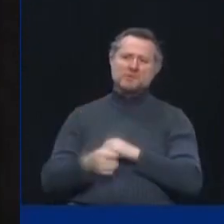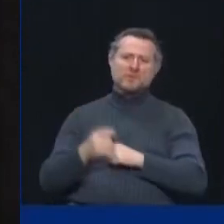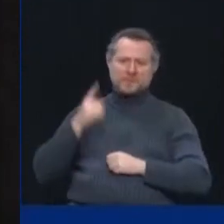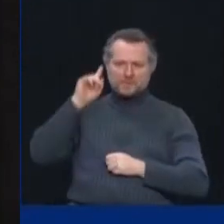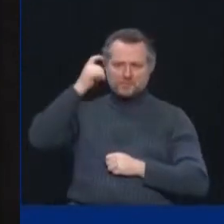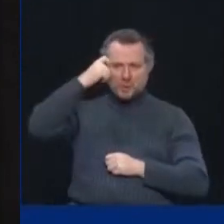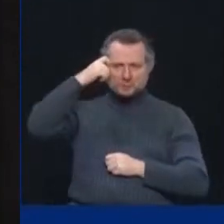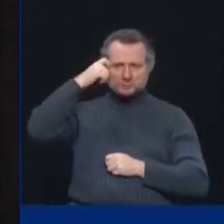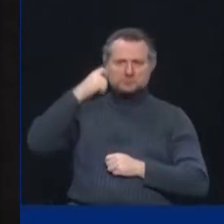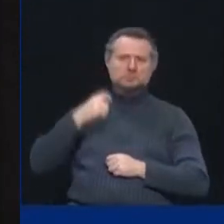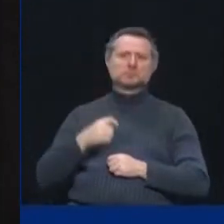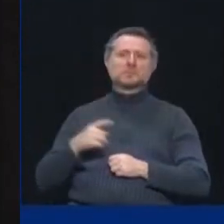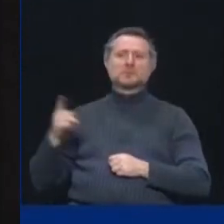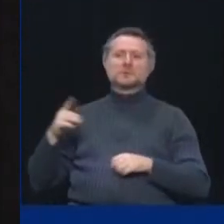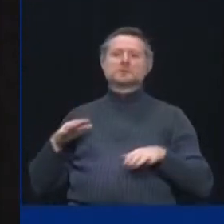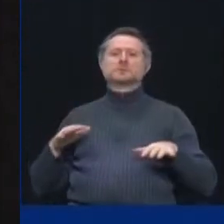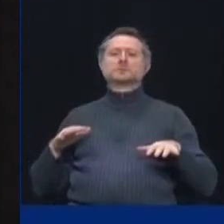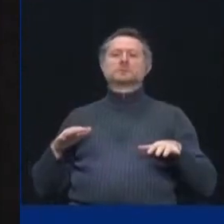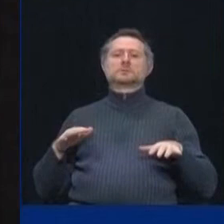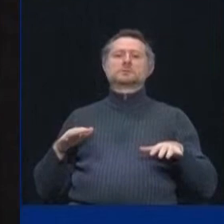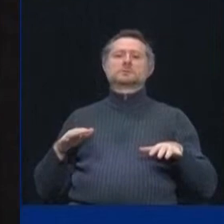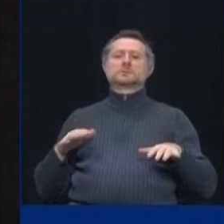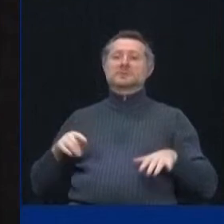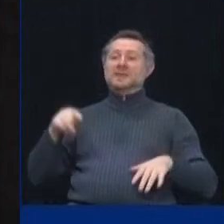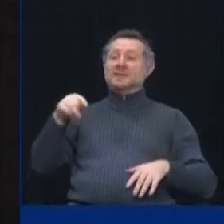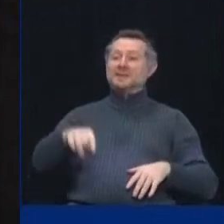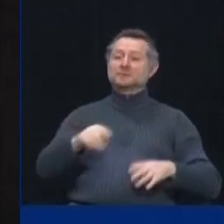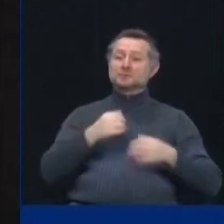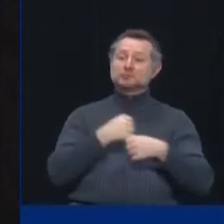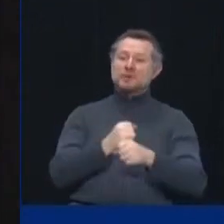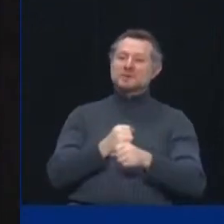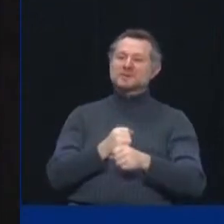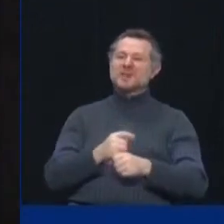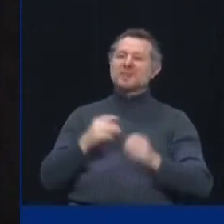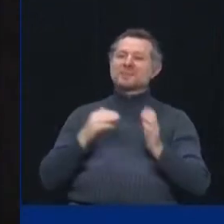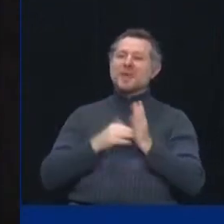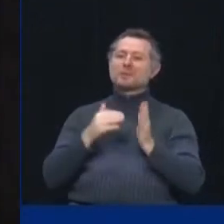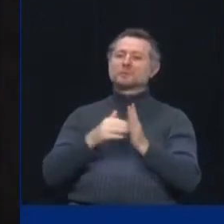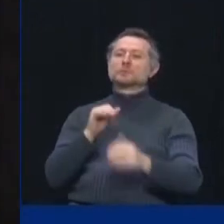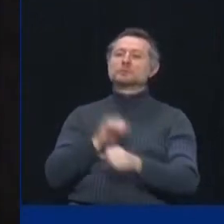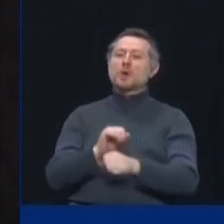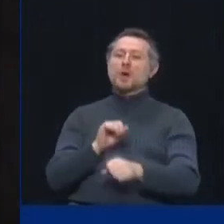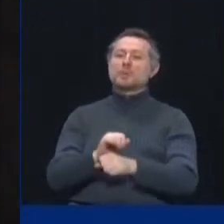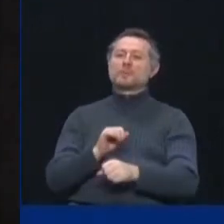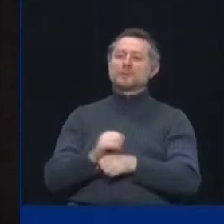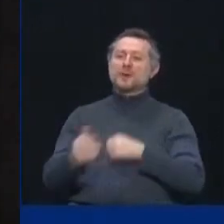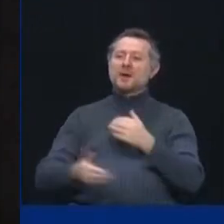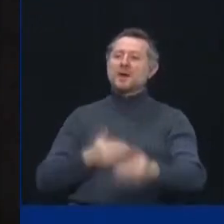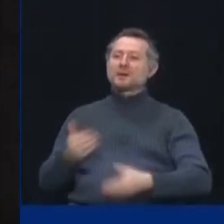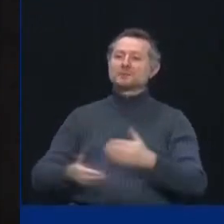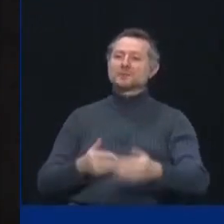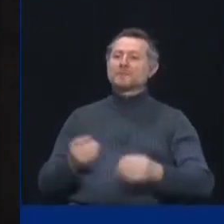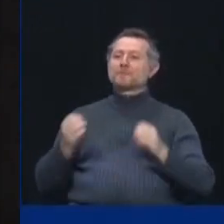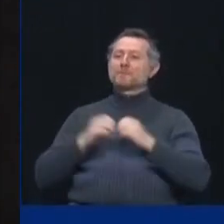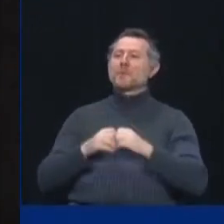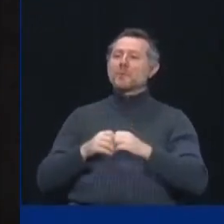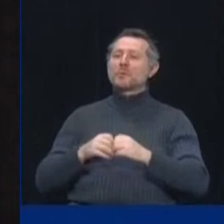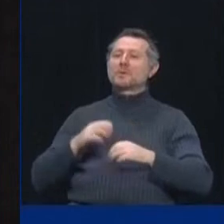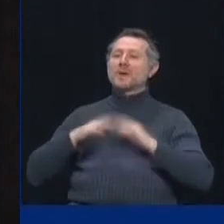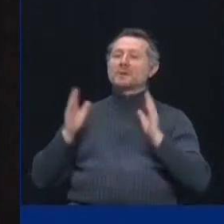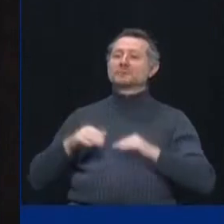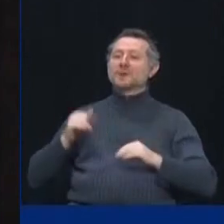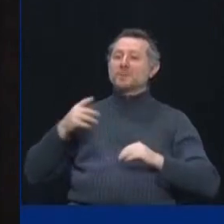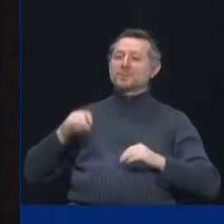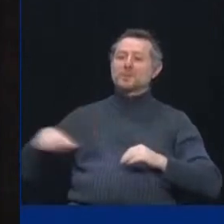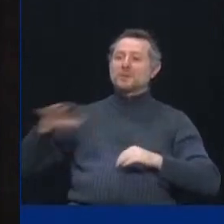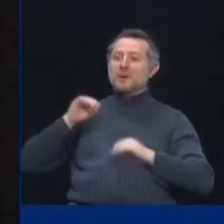will create thousands of jobs, ladies and gentlemen. It will create opportunity for more housing. It will give us a shot